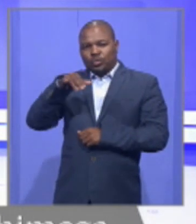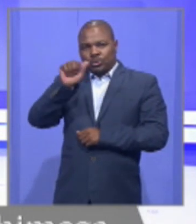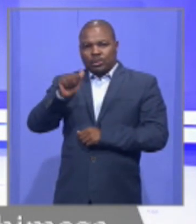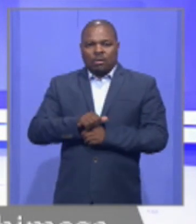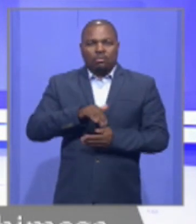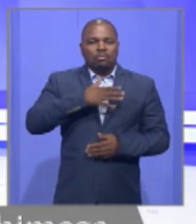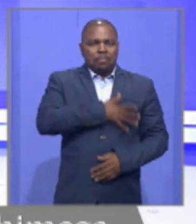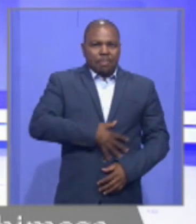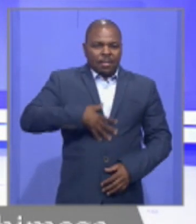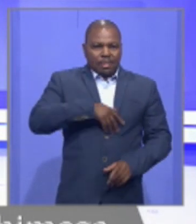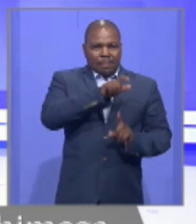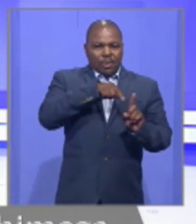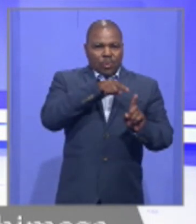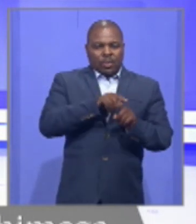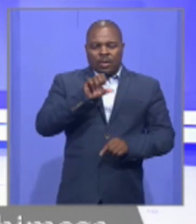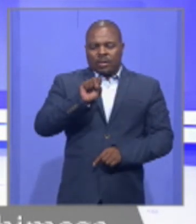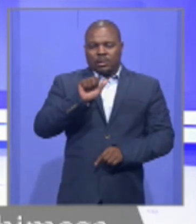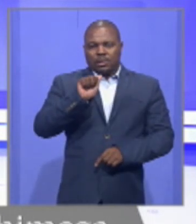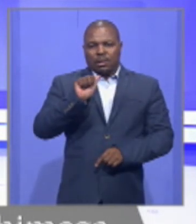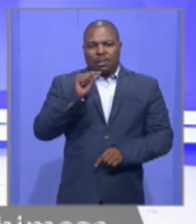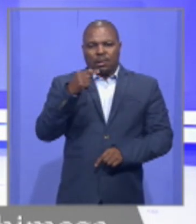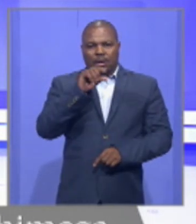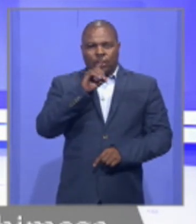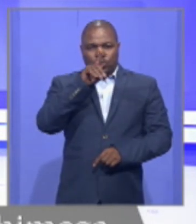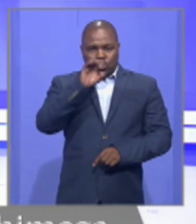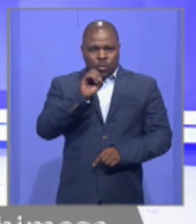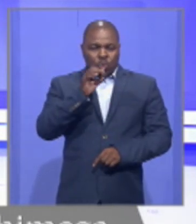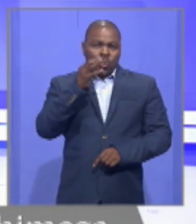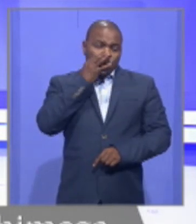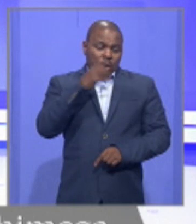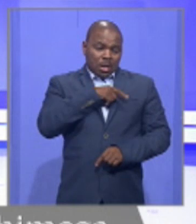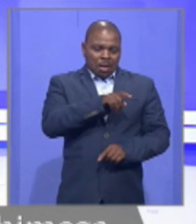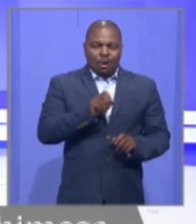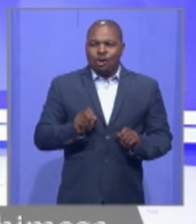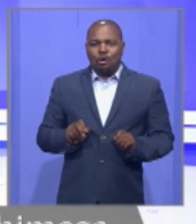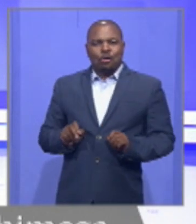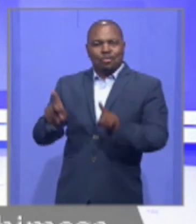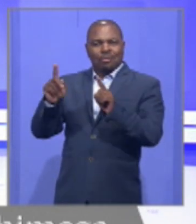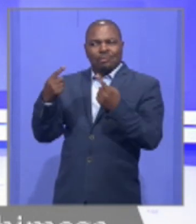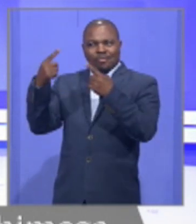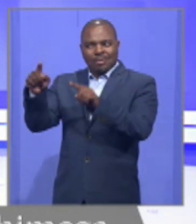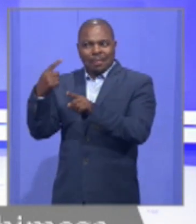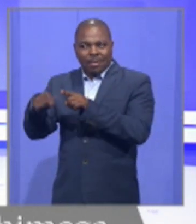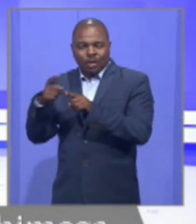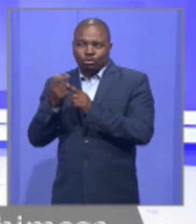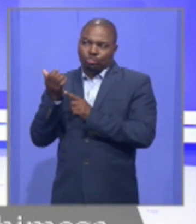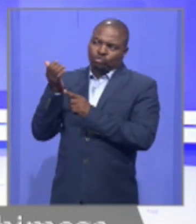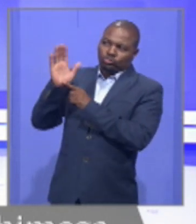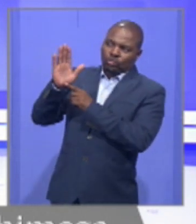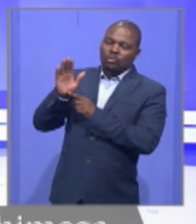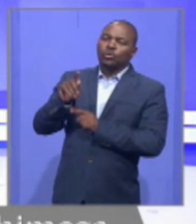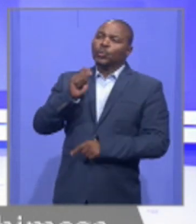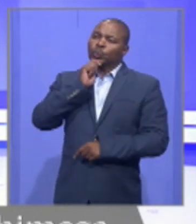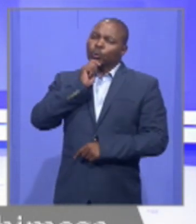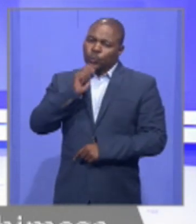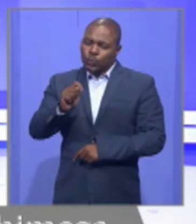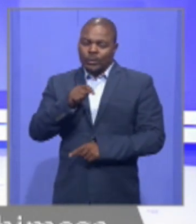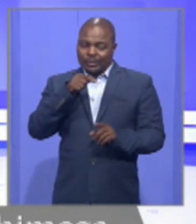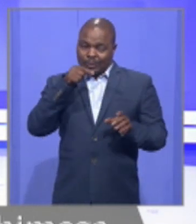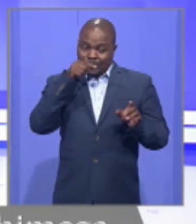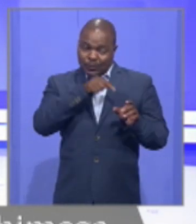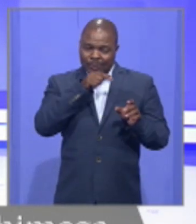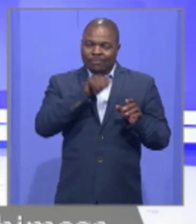Gabriela Salgado a re motshameko ono o naya banyana tshono e botlhokwa ya go itshupa gore a mmaruri ke ditshimega